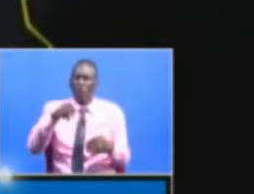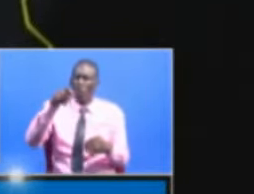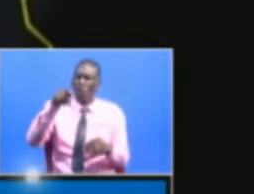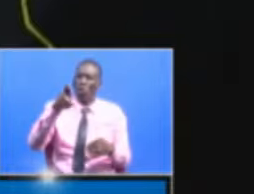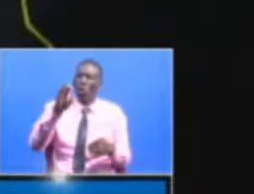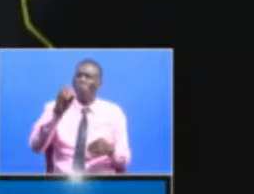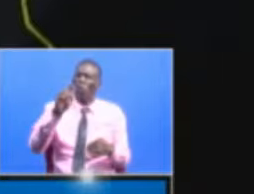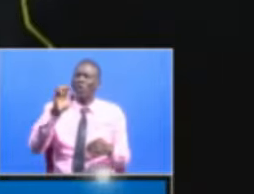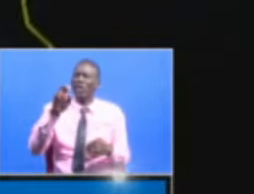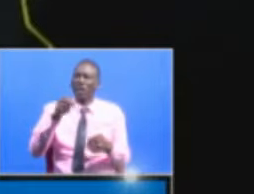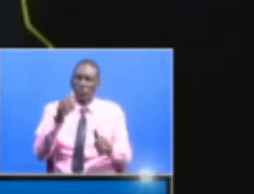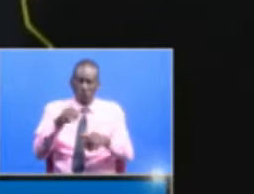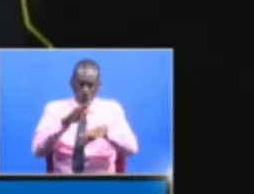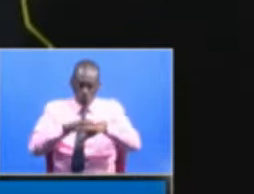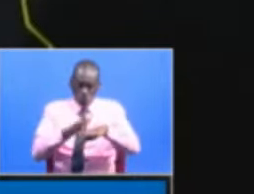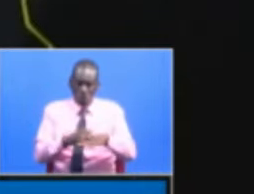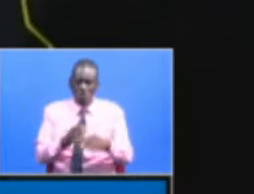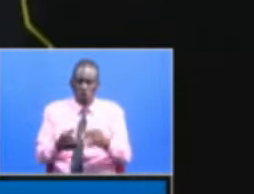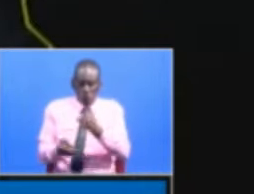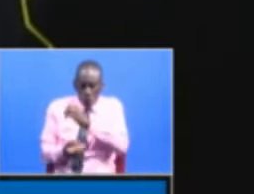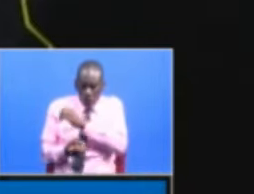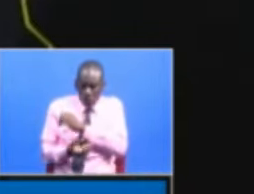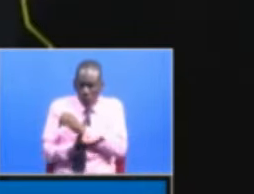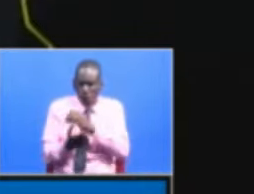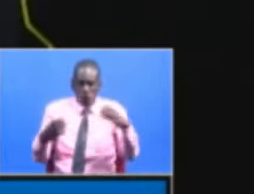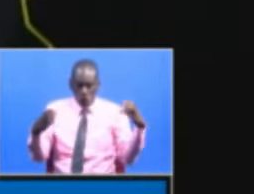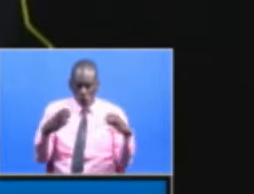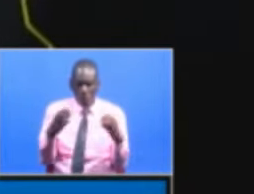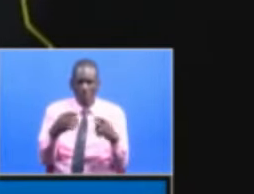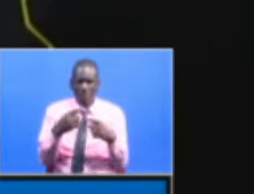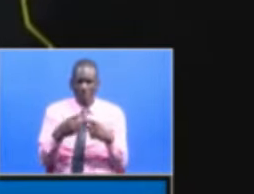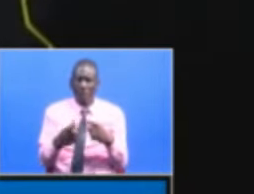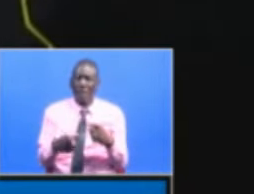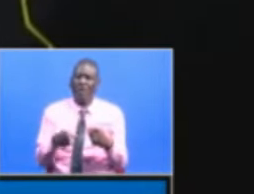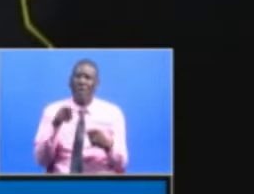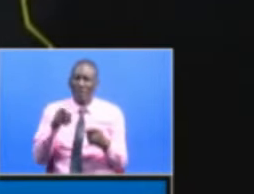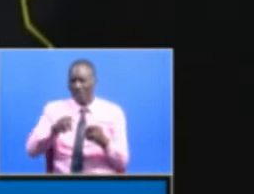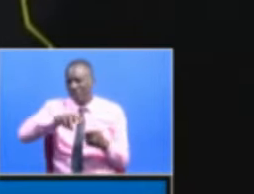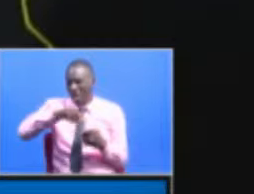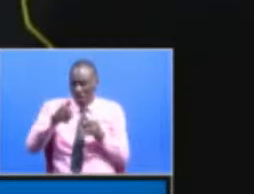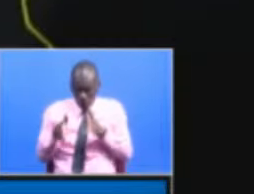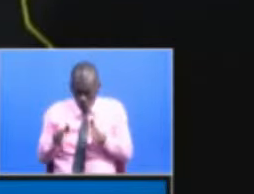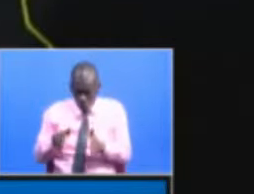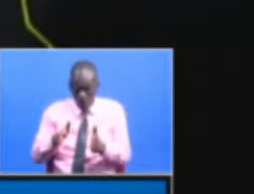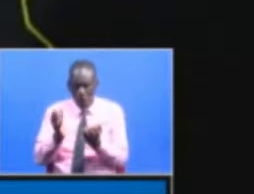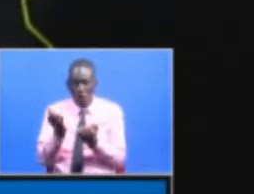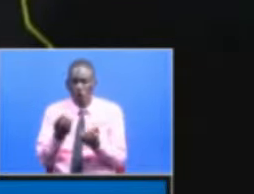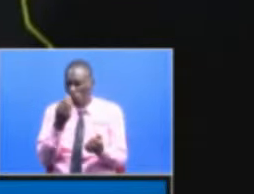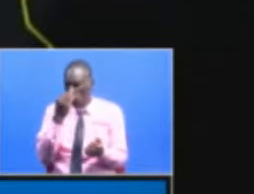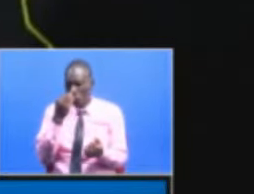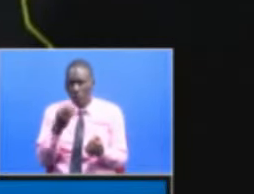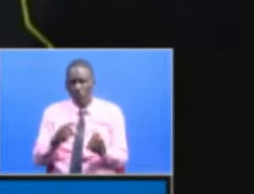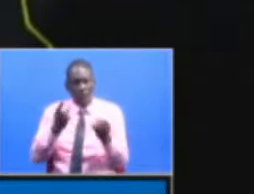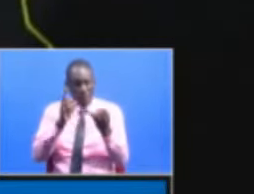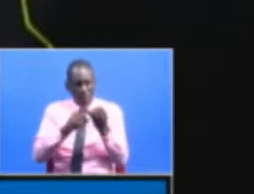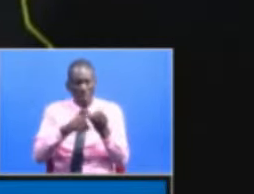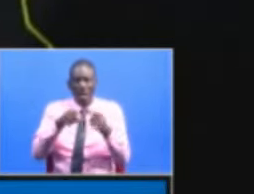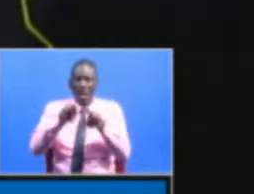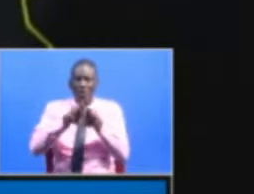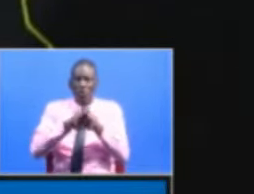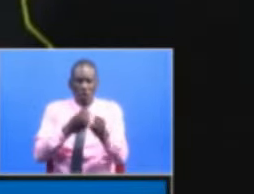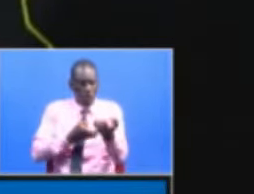that. So you explain this to the community that it's an alternative source of food, one, and also an